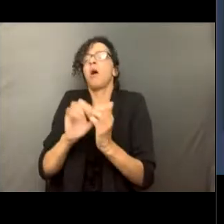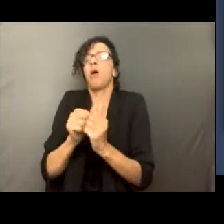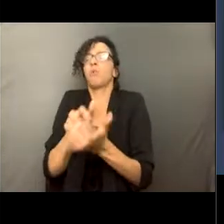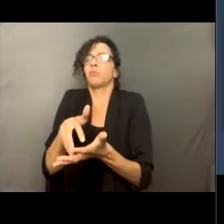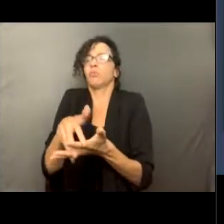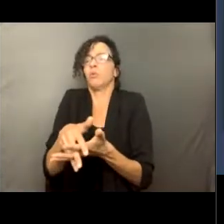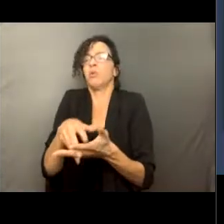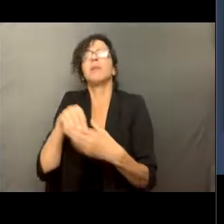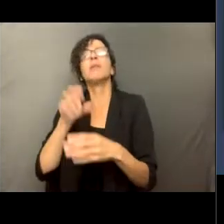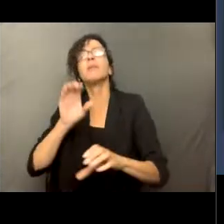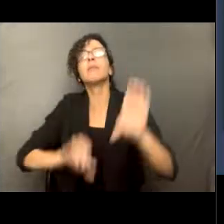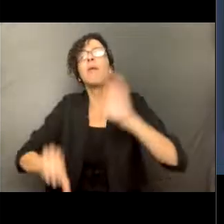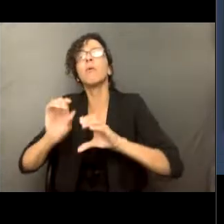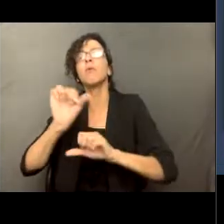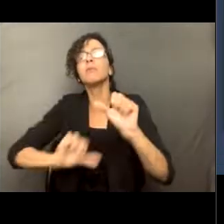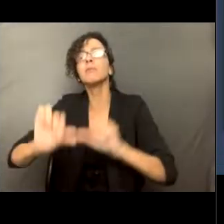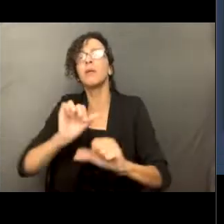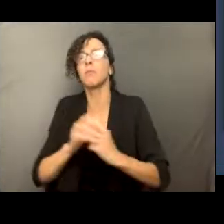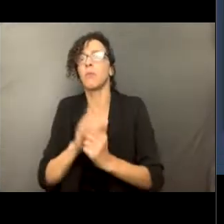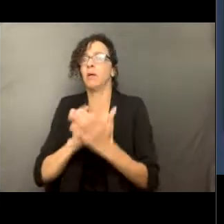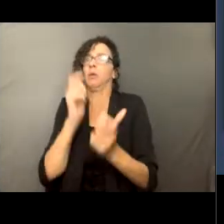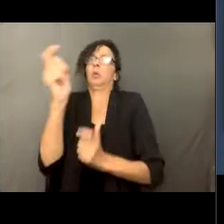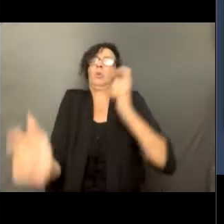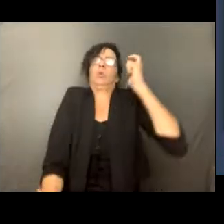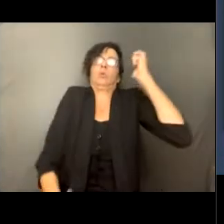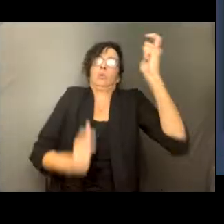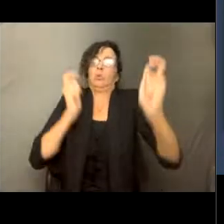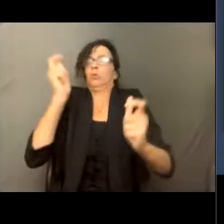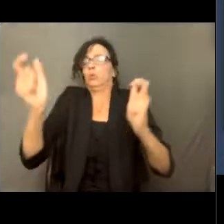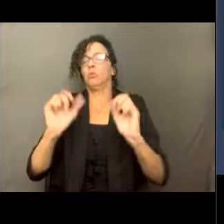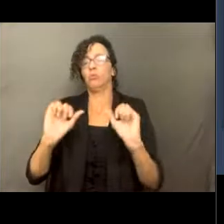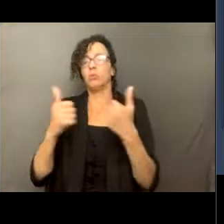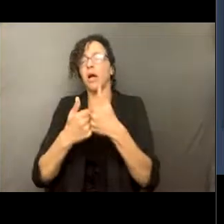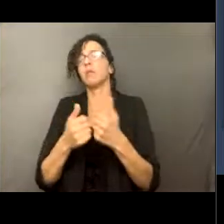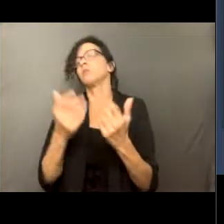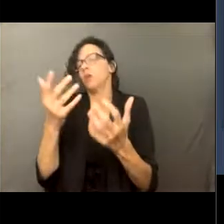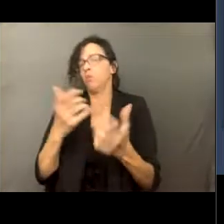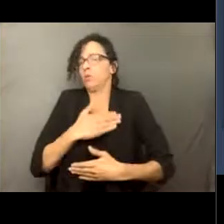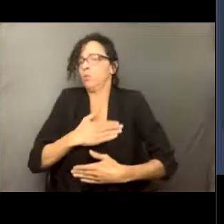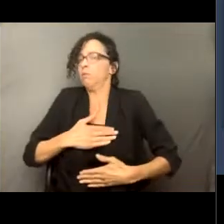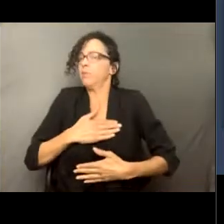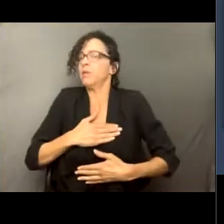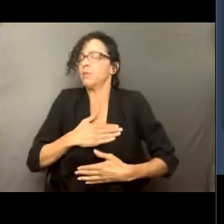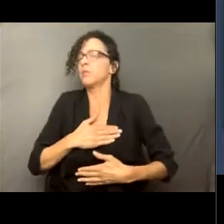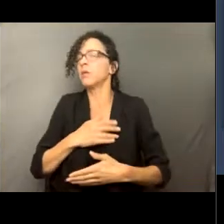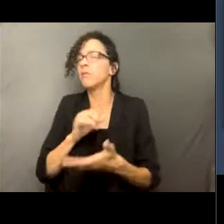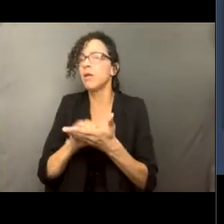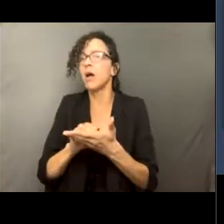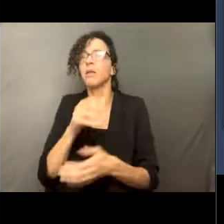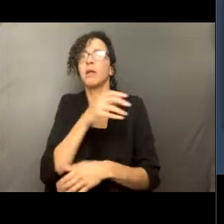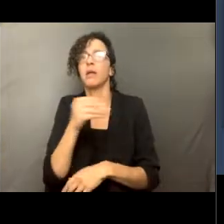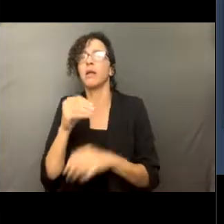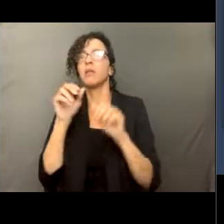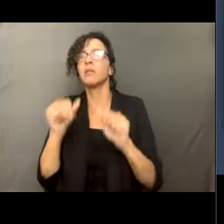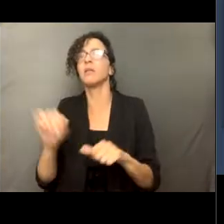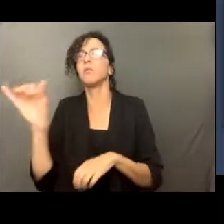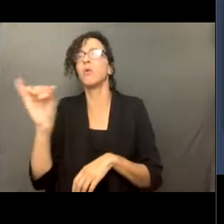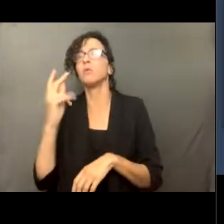sciences. That's a huge challenge. And so I just want to appreciate that. And I can also see